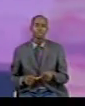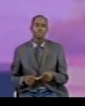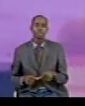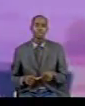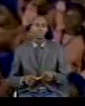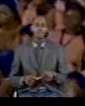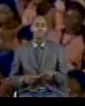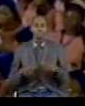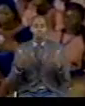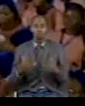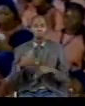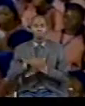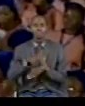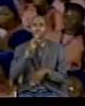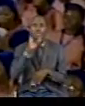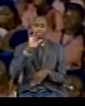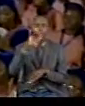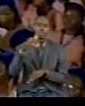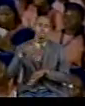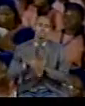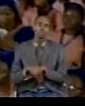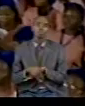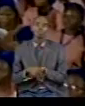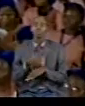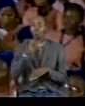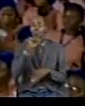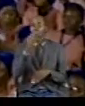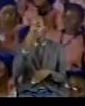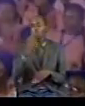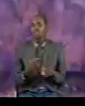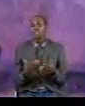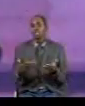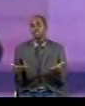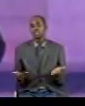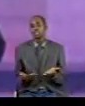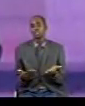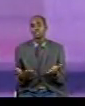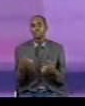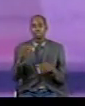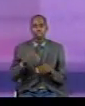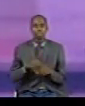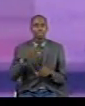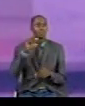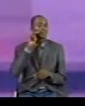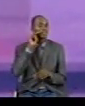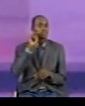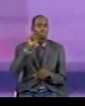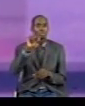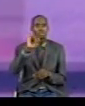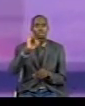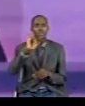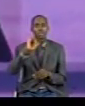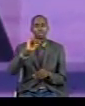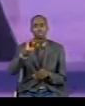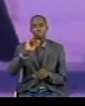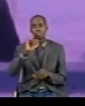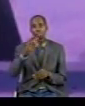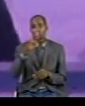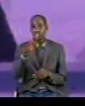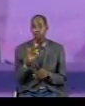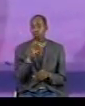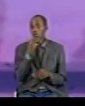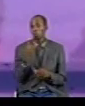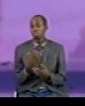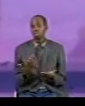your night. Not only here in Nigeria, in Burkina Faso,